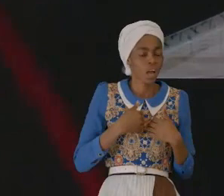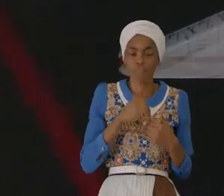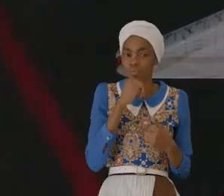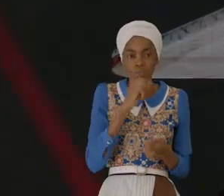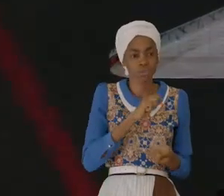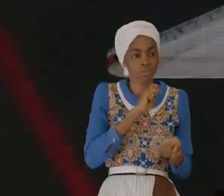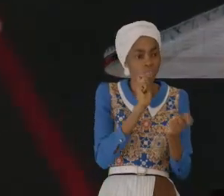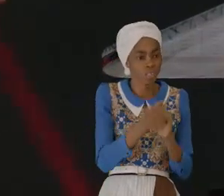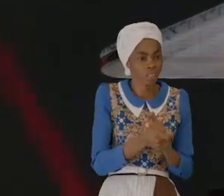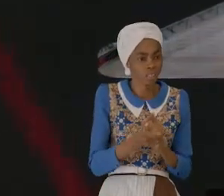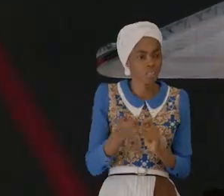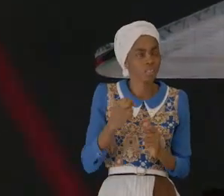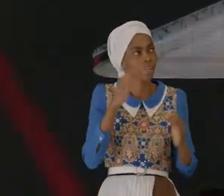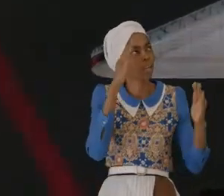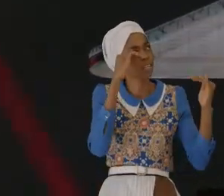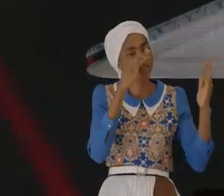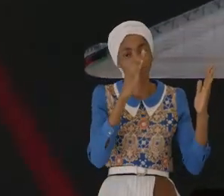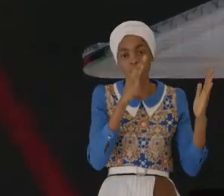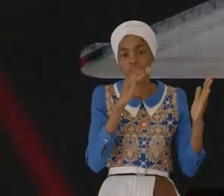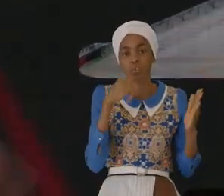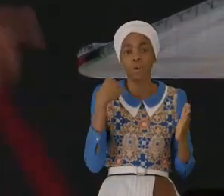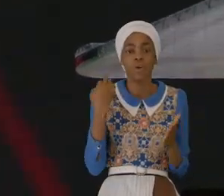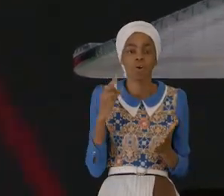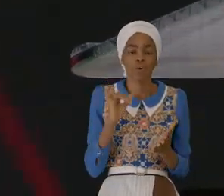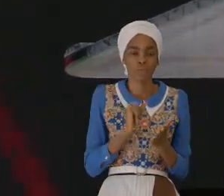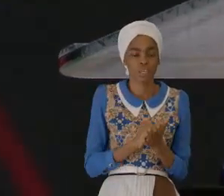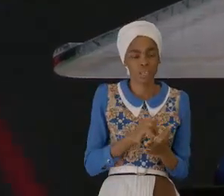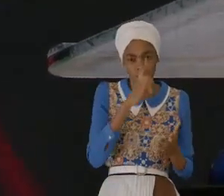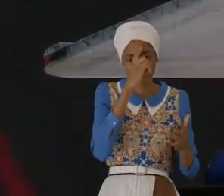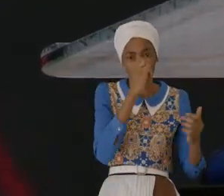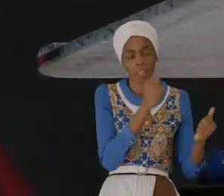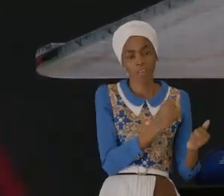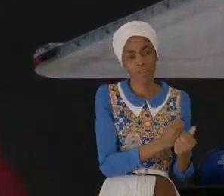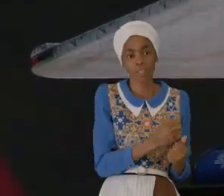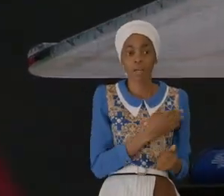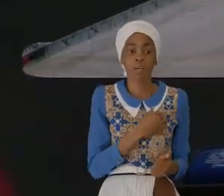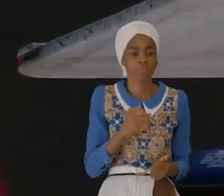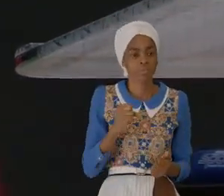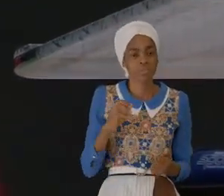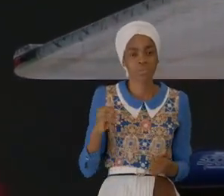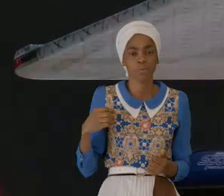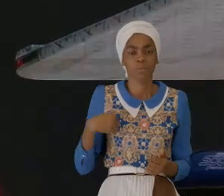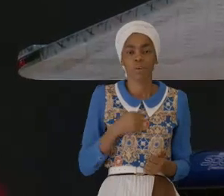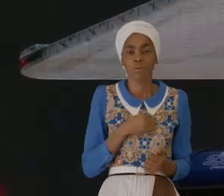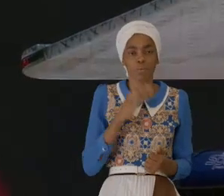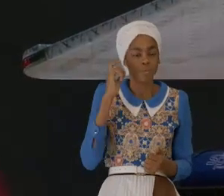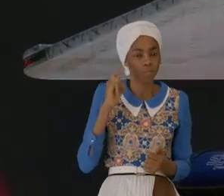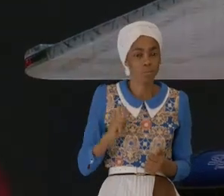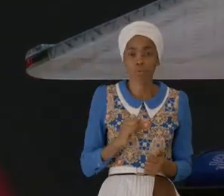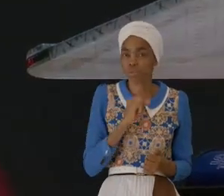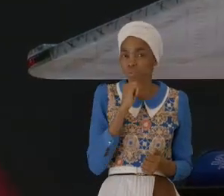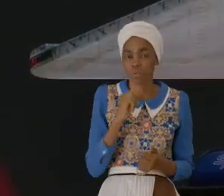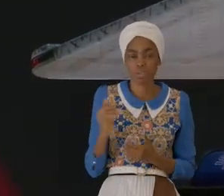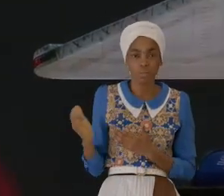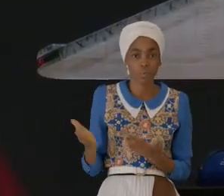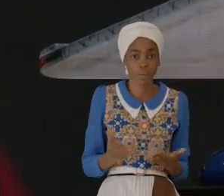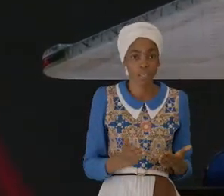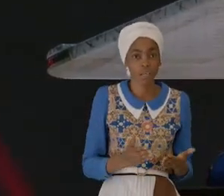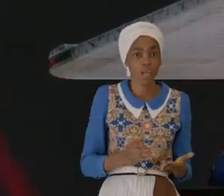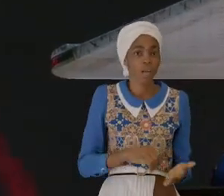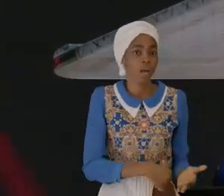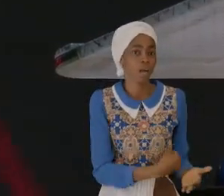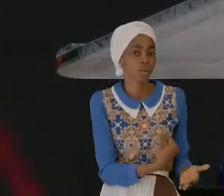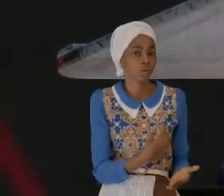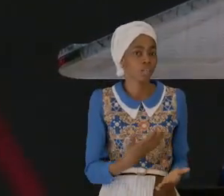the expectation of that faith. And so we must not bring in another thing